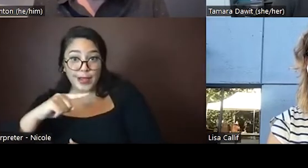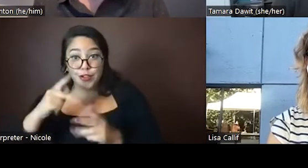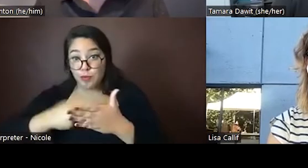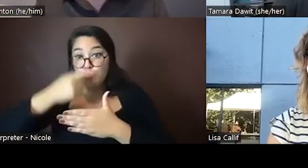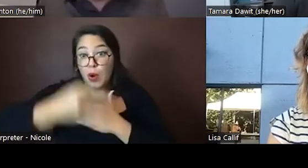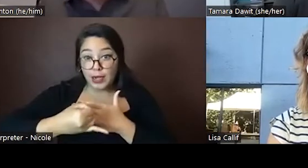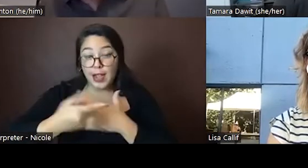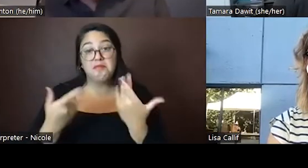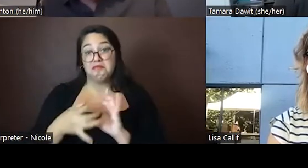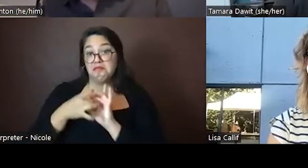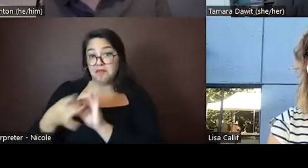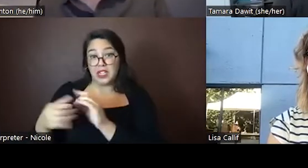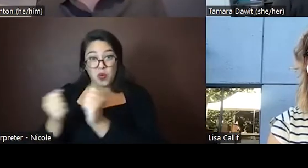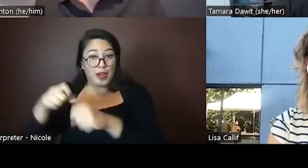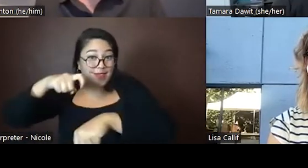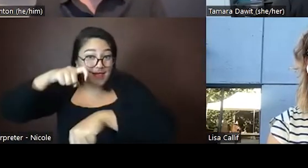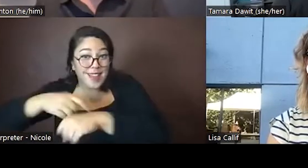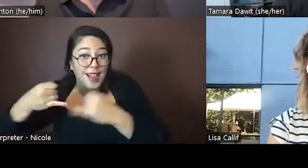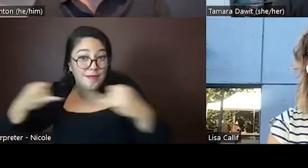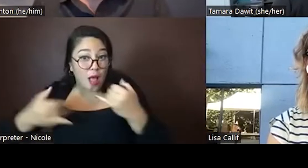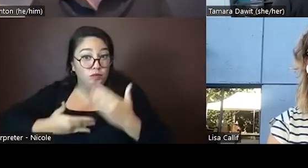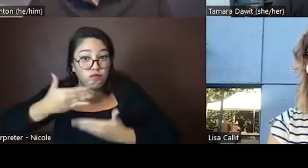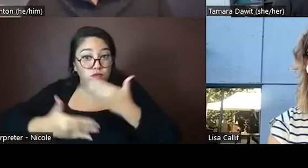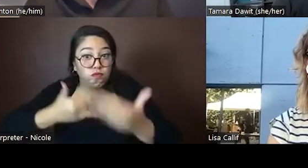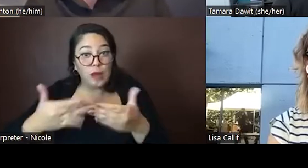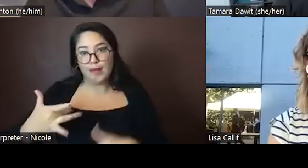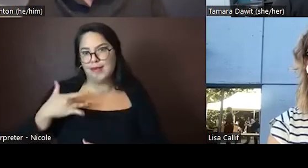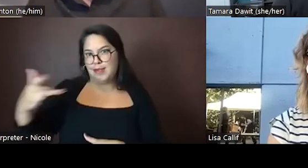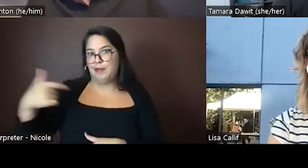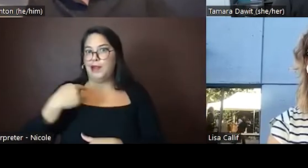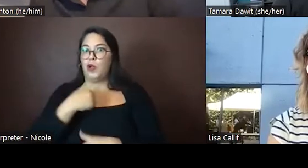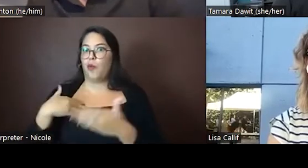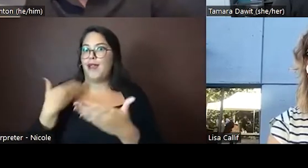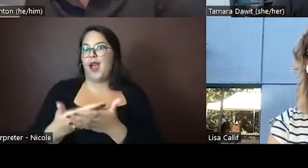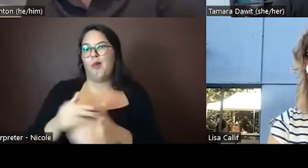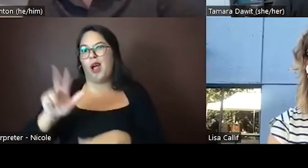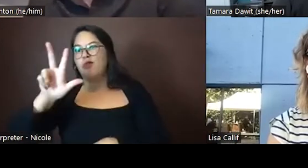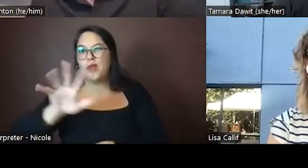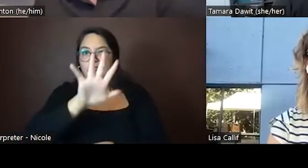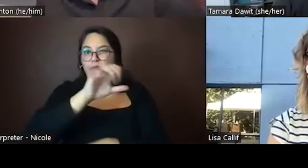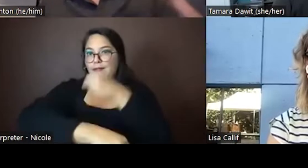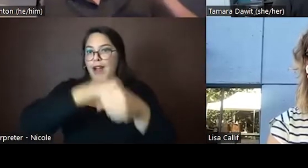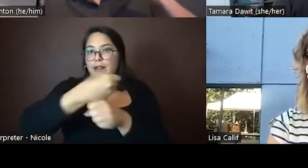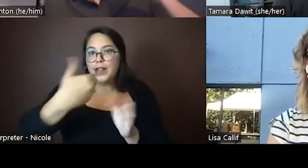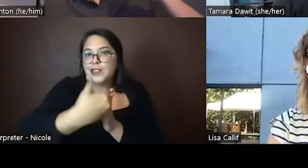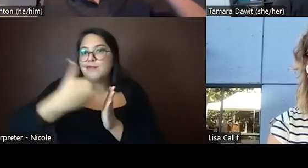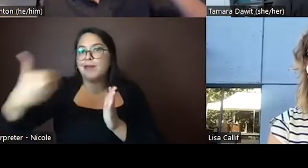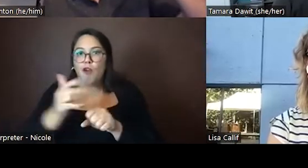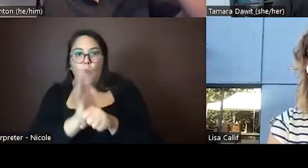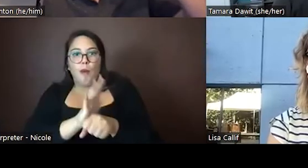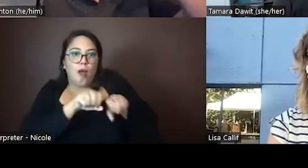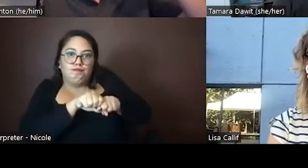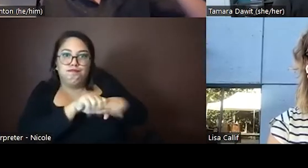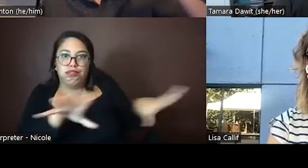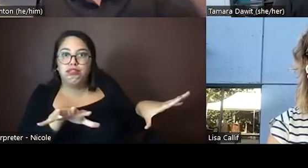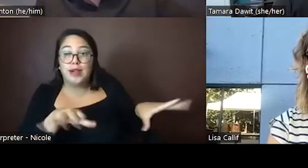of the timeline, we're usually coming in like 3 to 5 years before that film makes its way out into the world, sometimes up to a